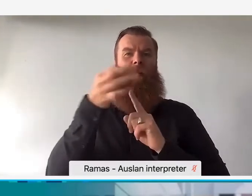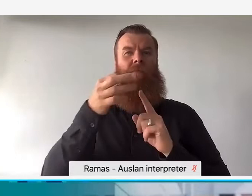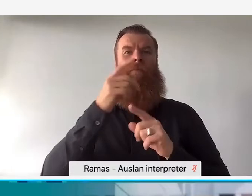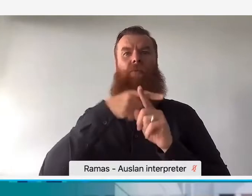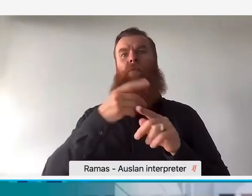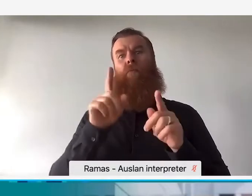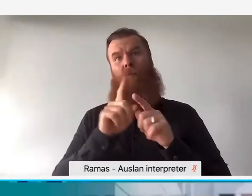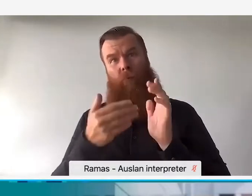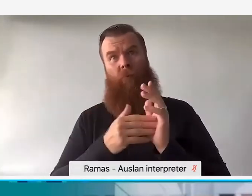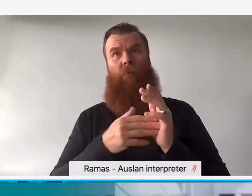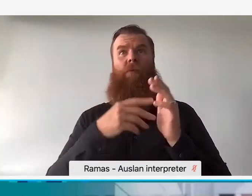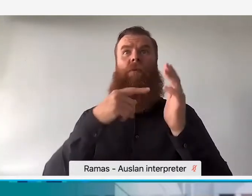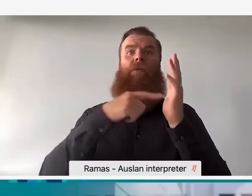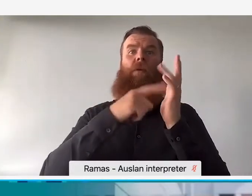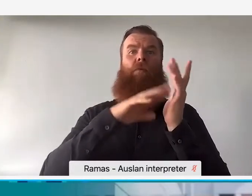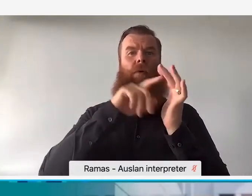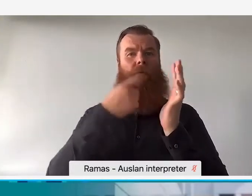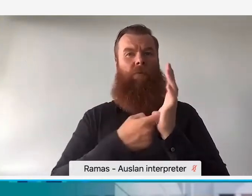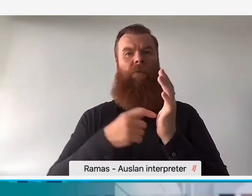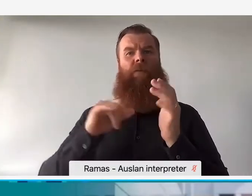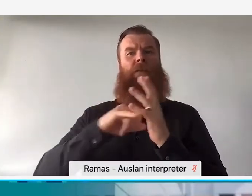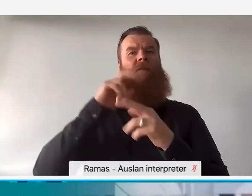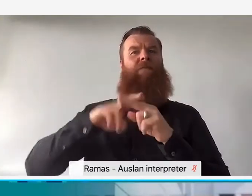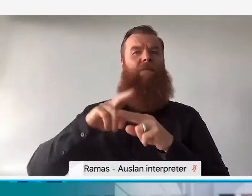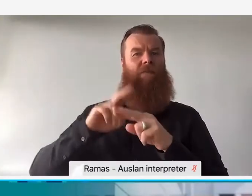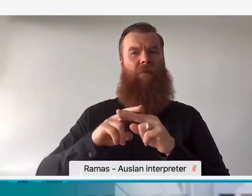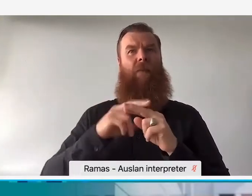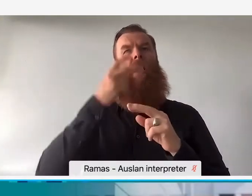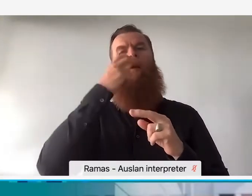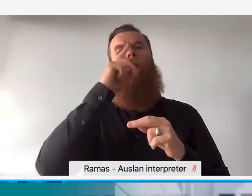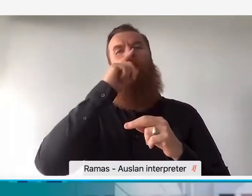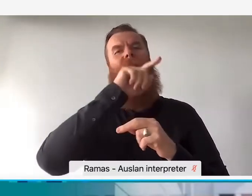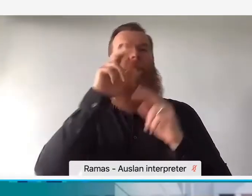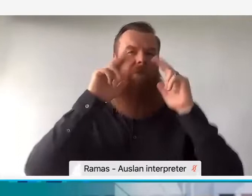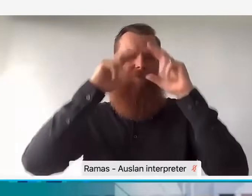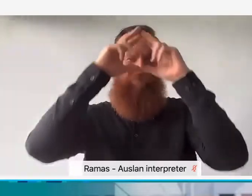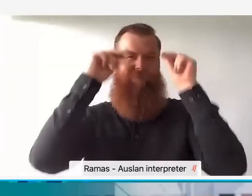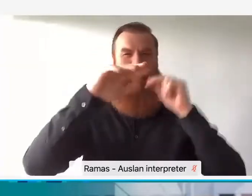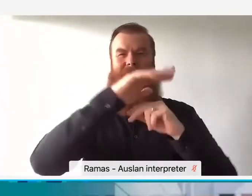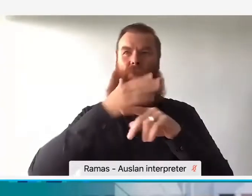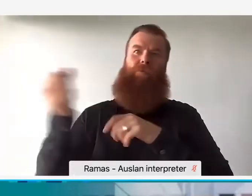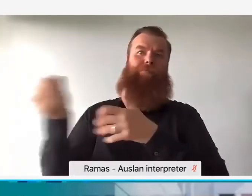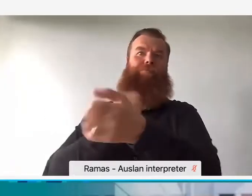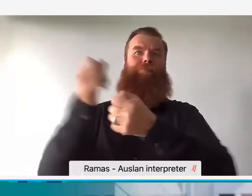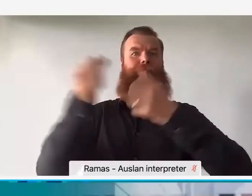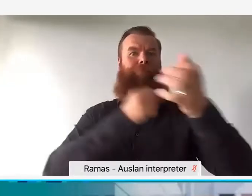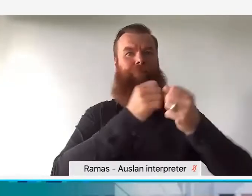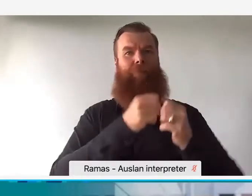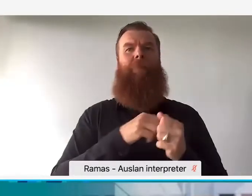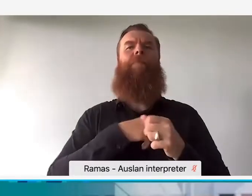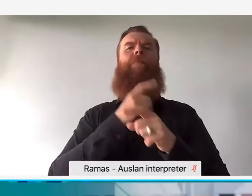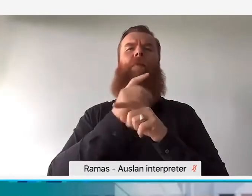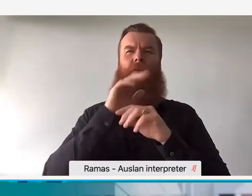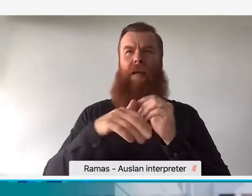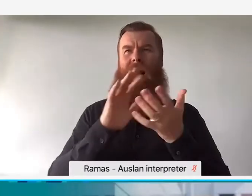I'm going to take you briefly through a small number of aged care workforce measures available to assist providers to help grow a skilled